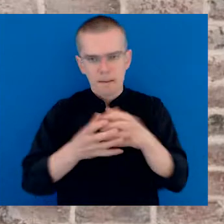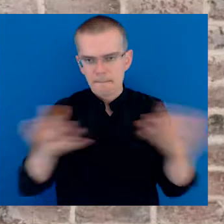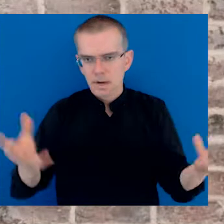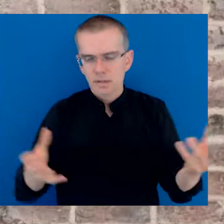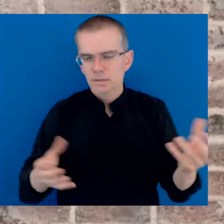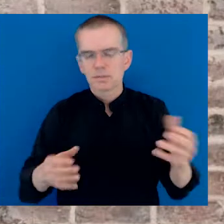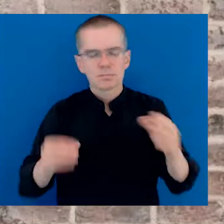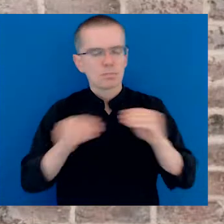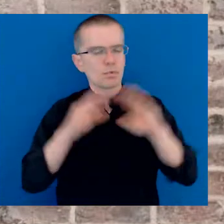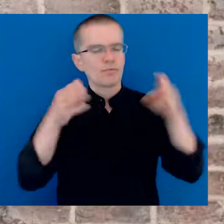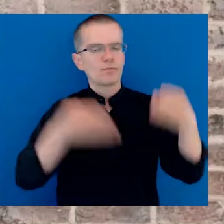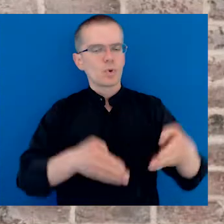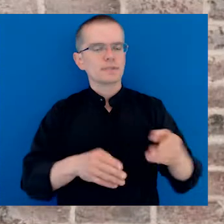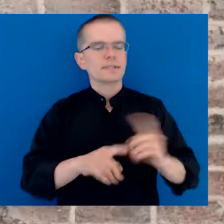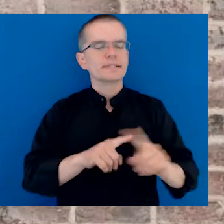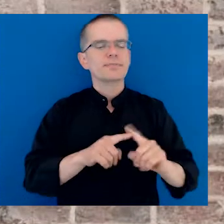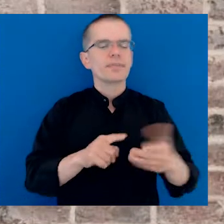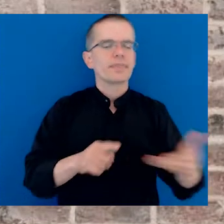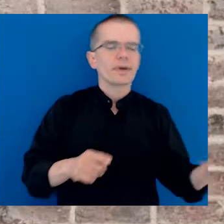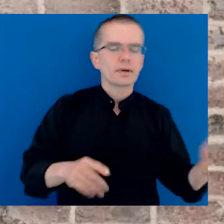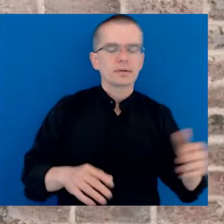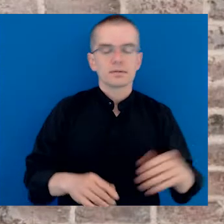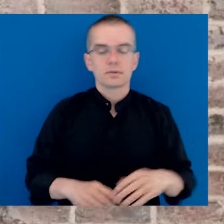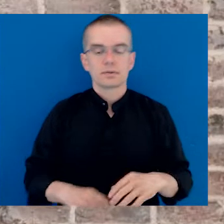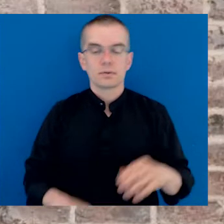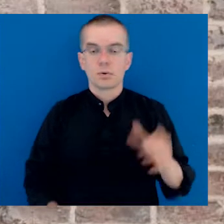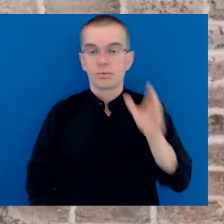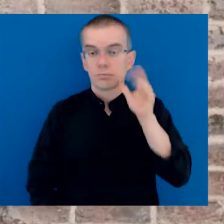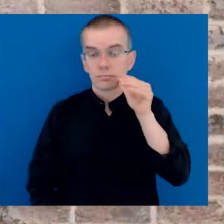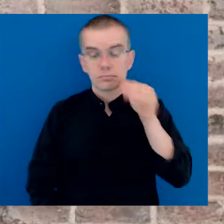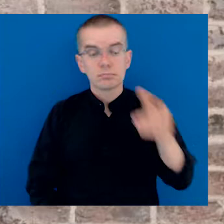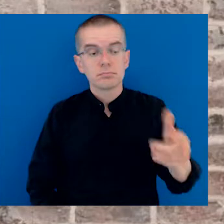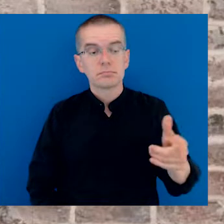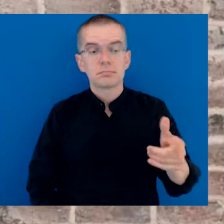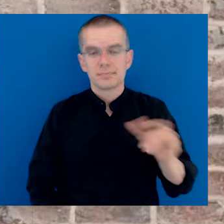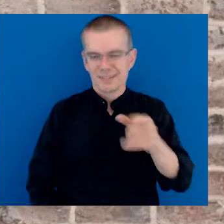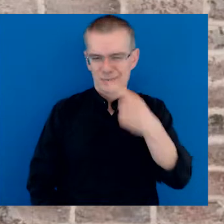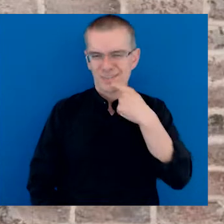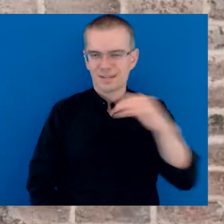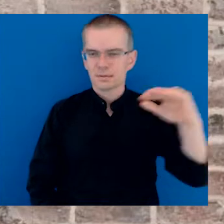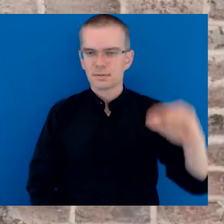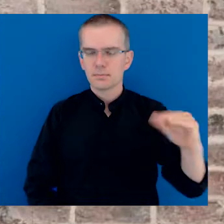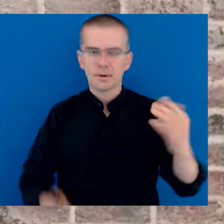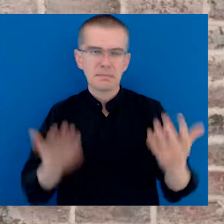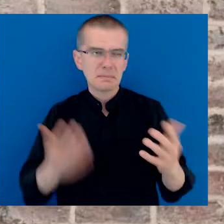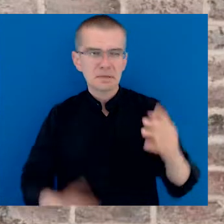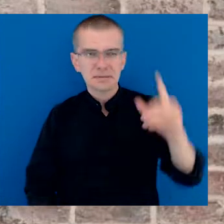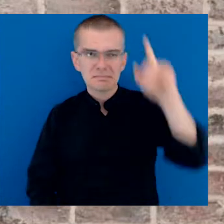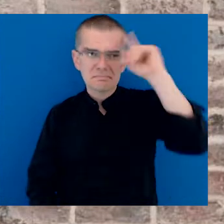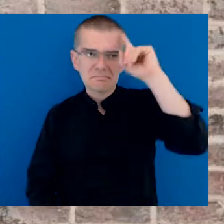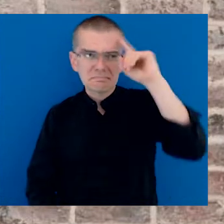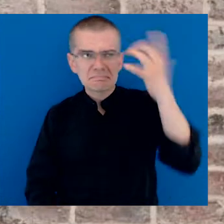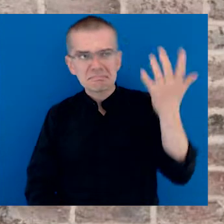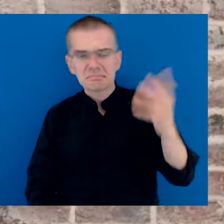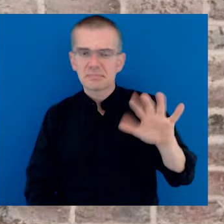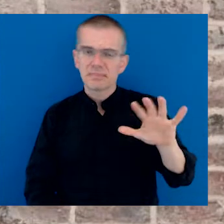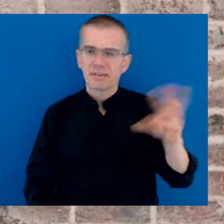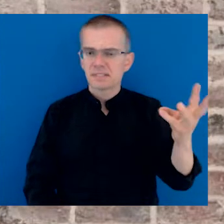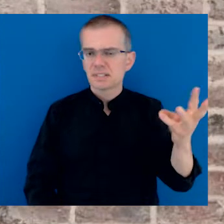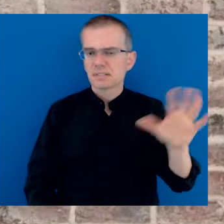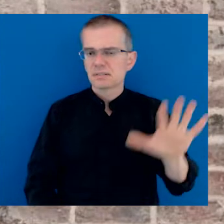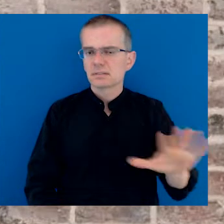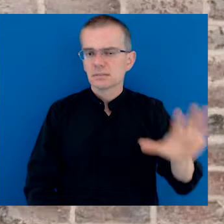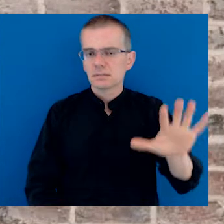placed on the other aspects of the game. In his case, as you mentioned, he was very small, probably around 5'6". You see